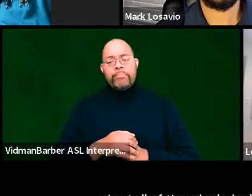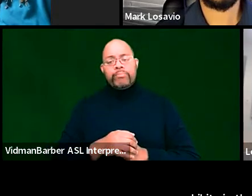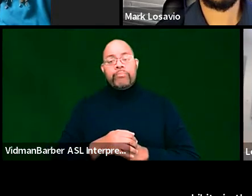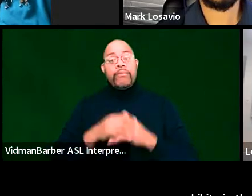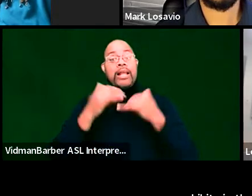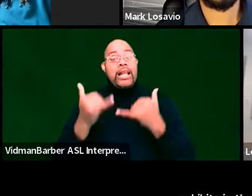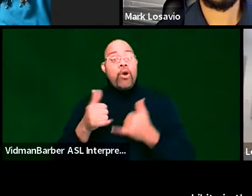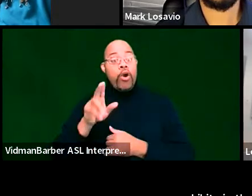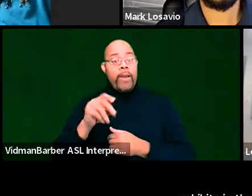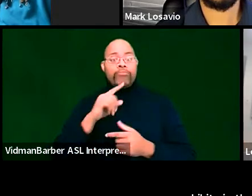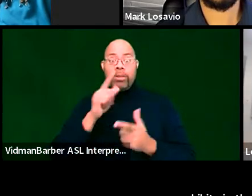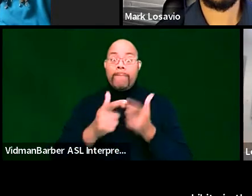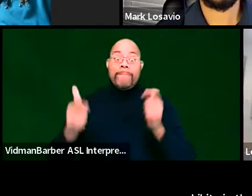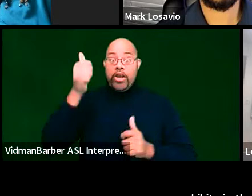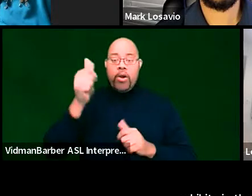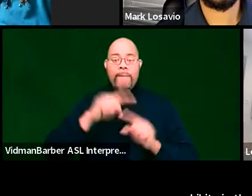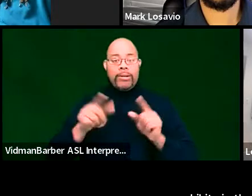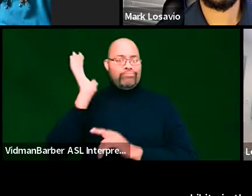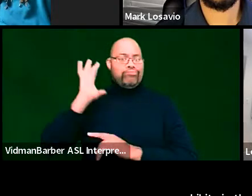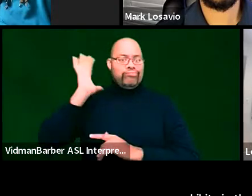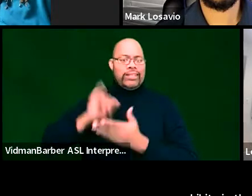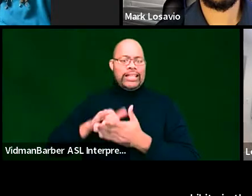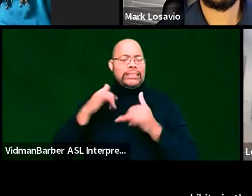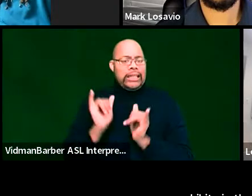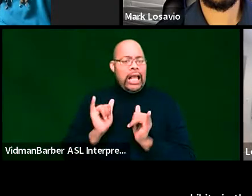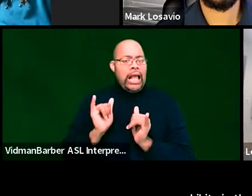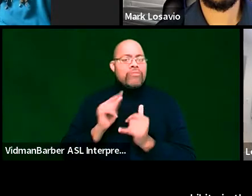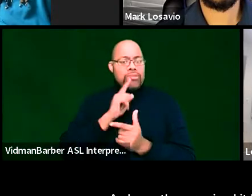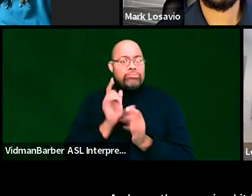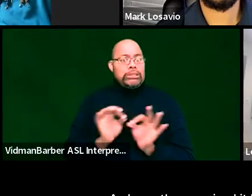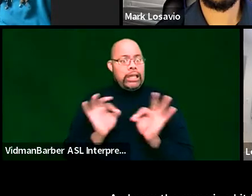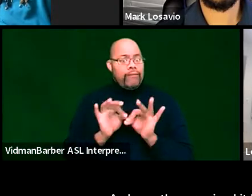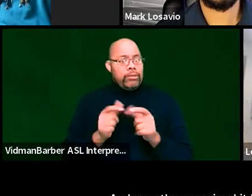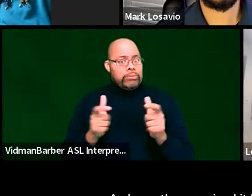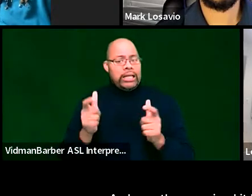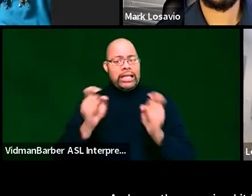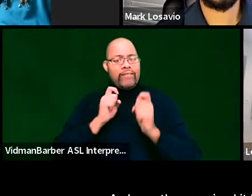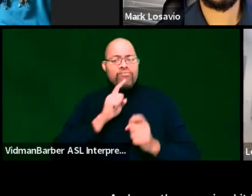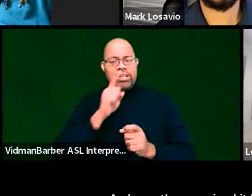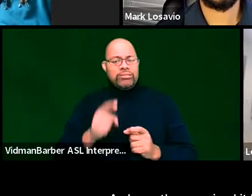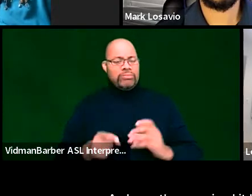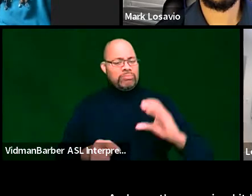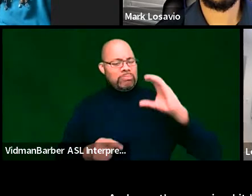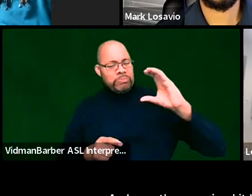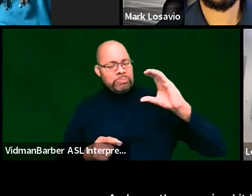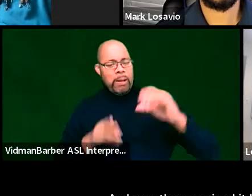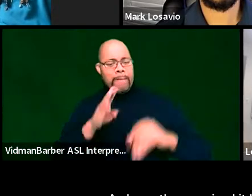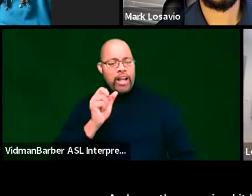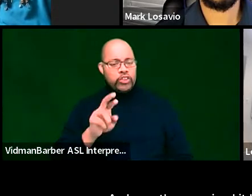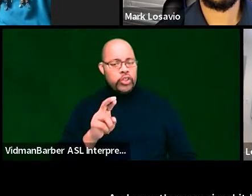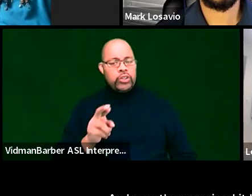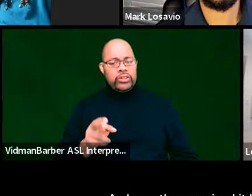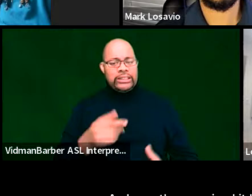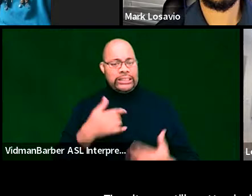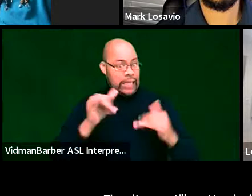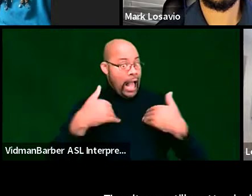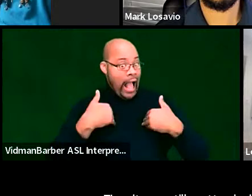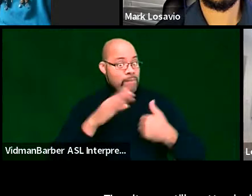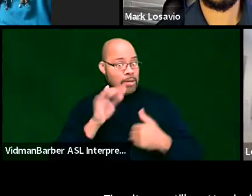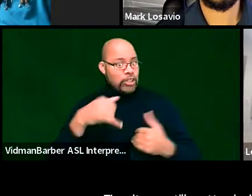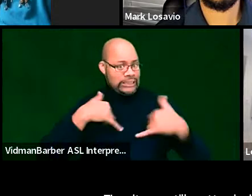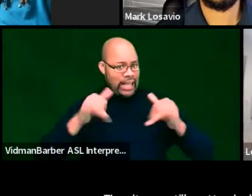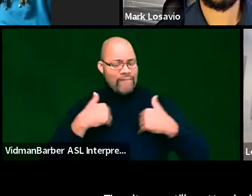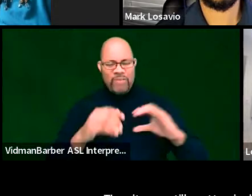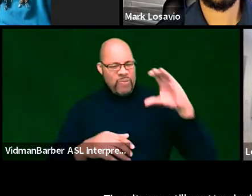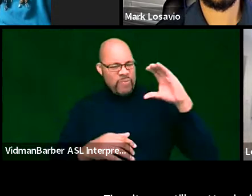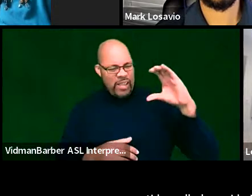now the aquarium is a bit bigger, but I mean, back then it was still pretty significant. They gave us like this really large binder, I still have the binder, a really